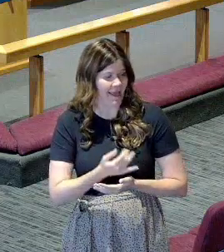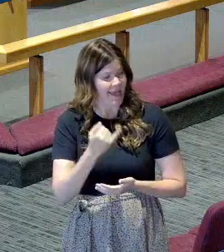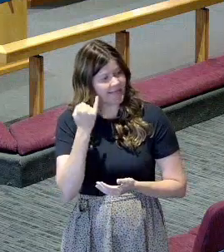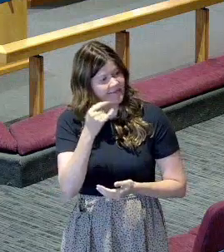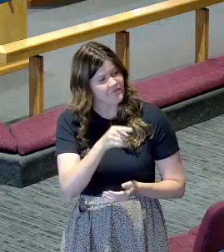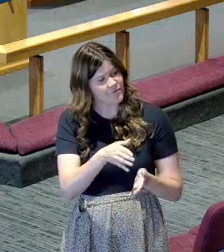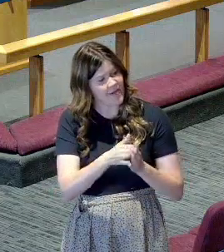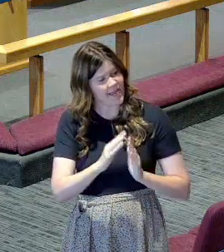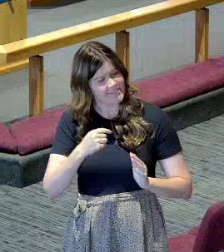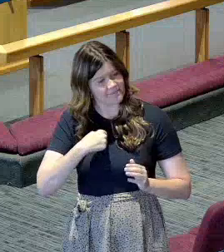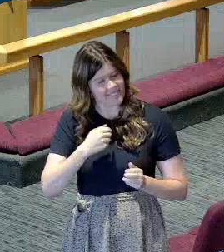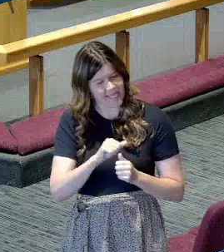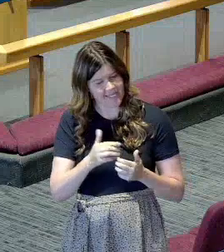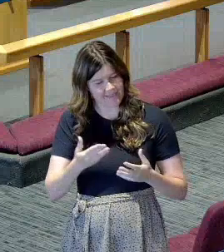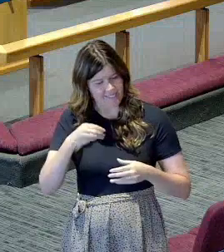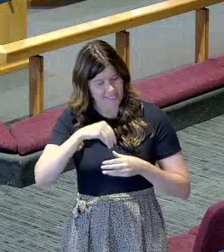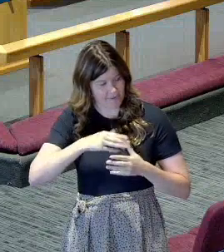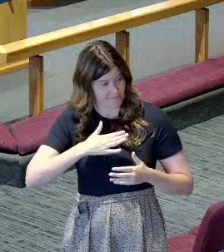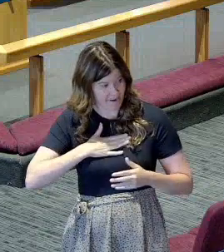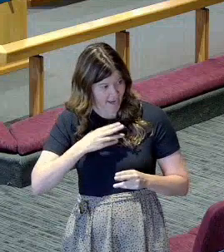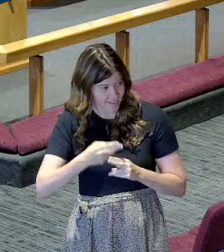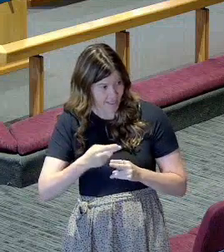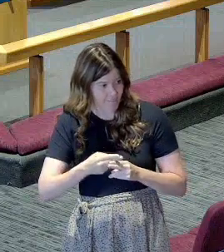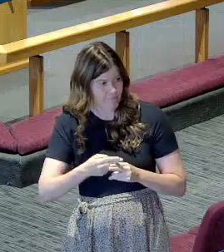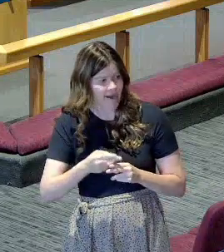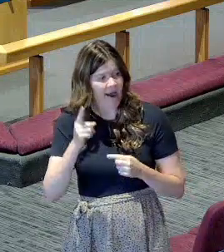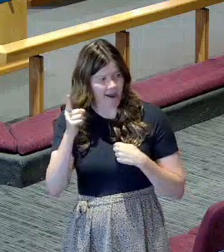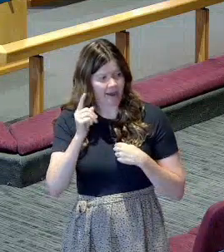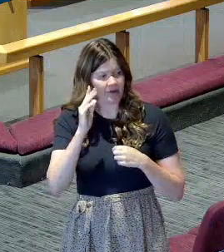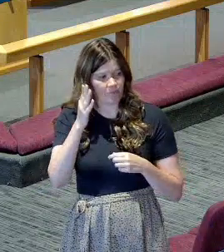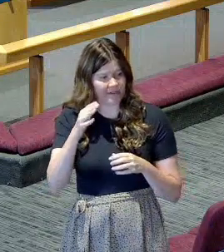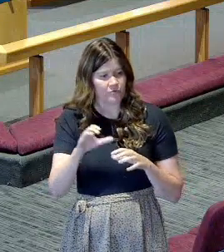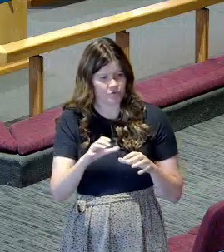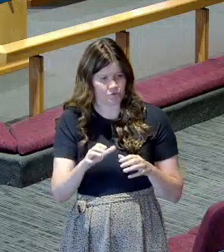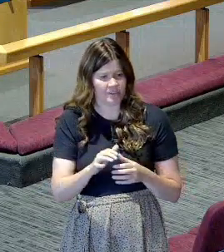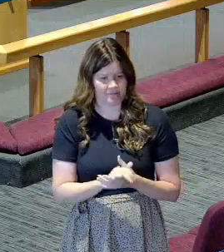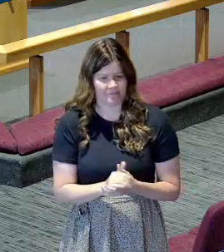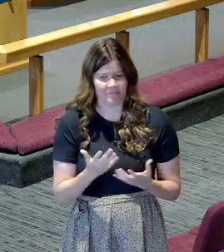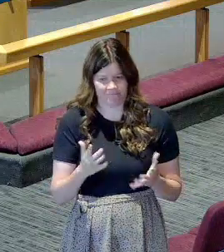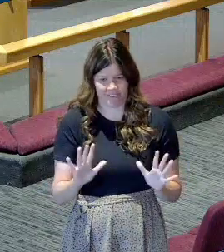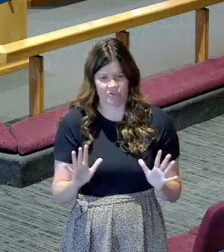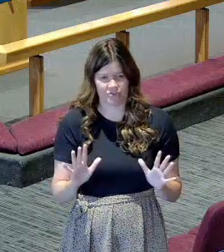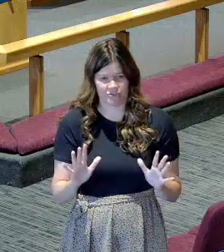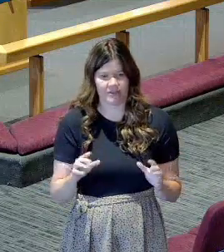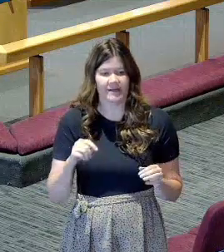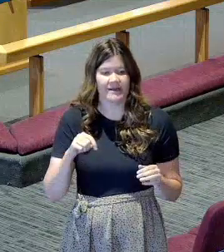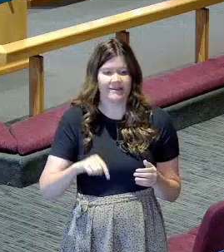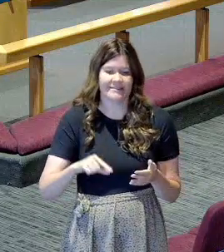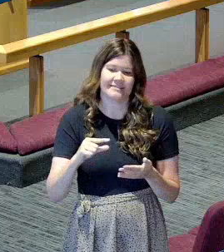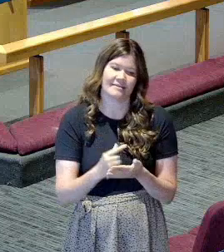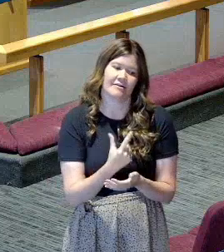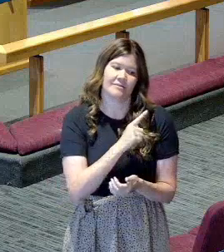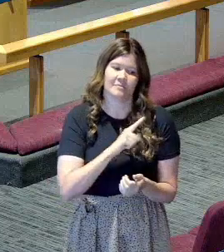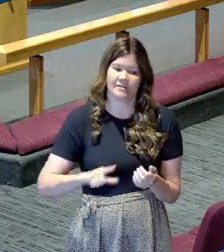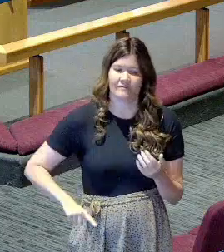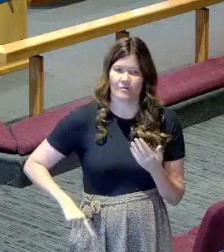me anything in my name, I will do it. This is the gospel of the Lord.